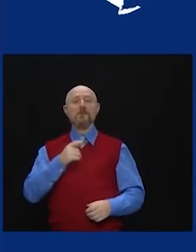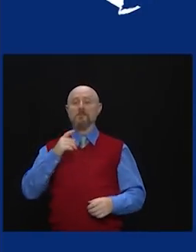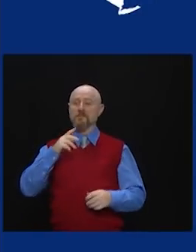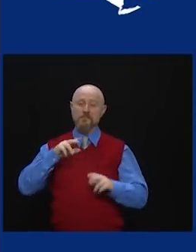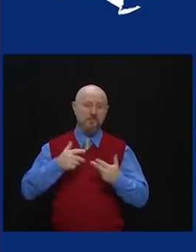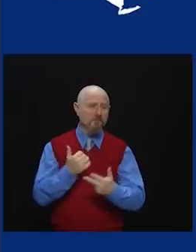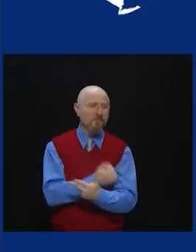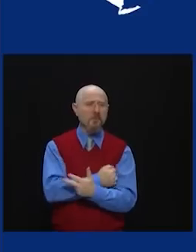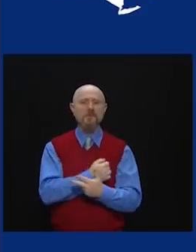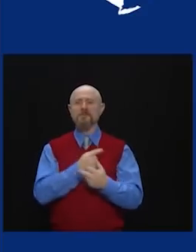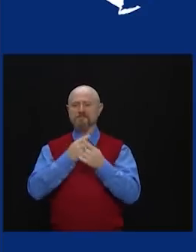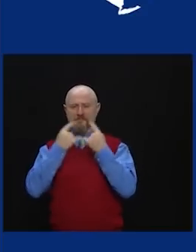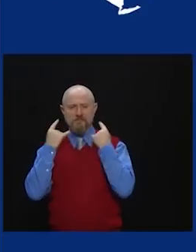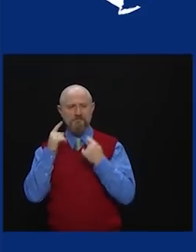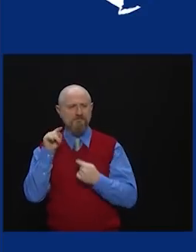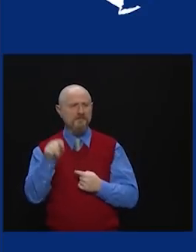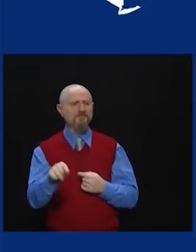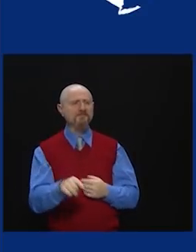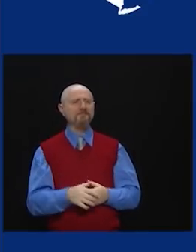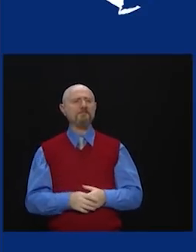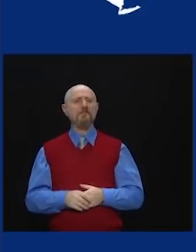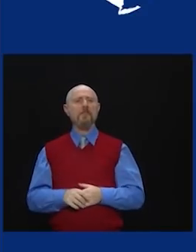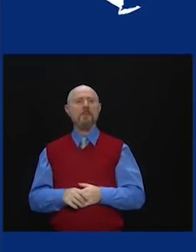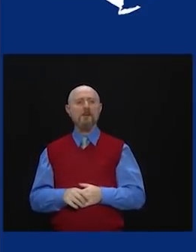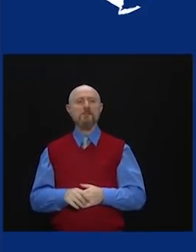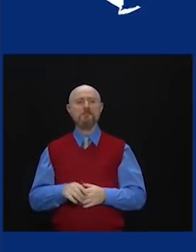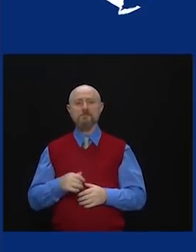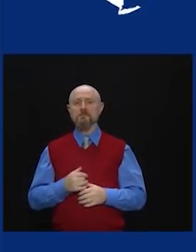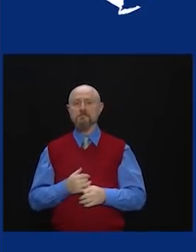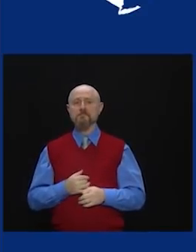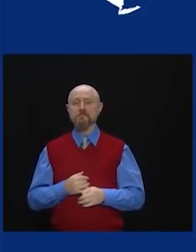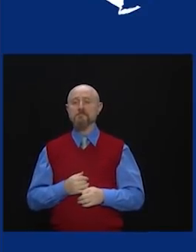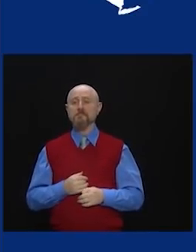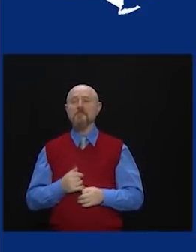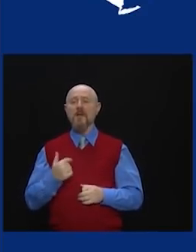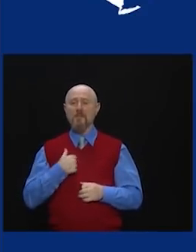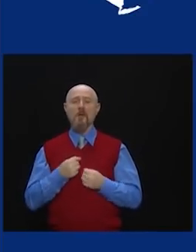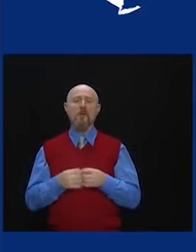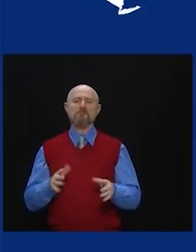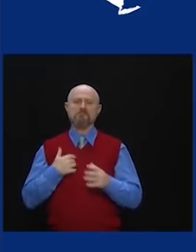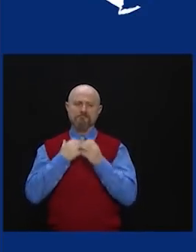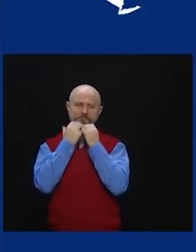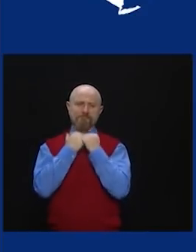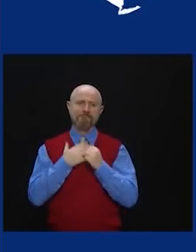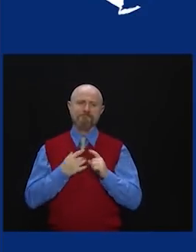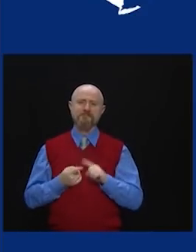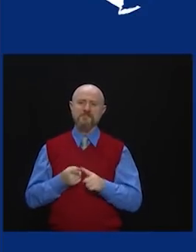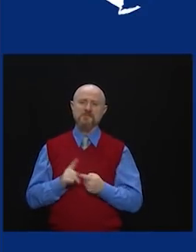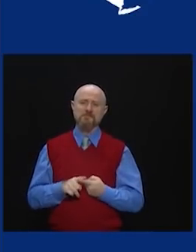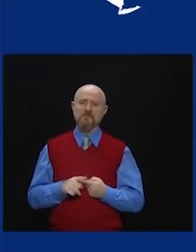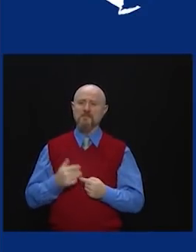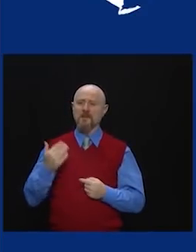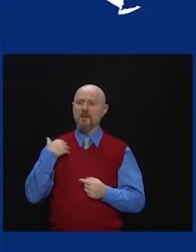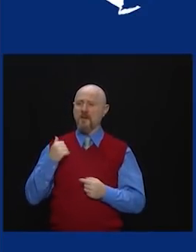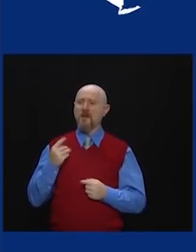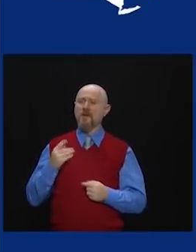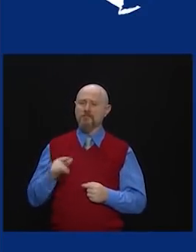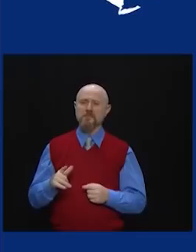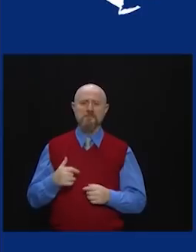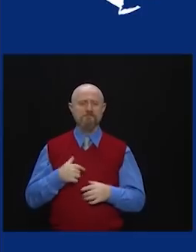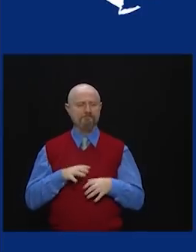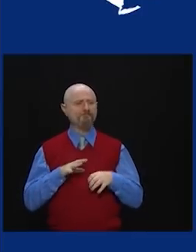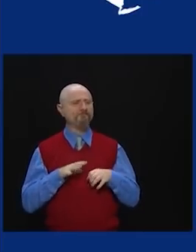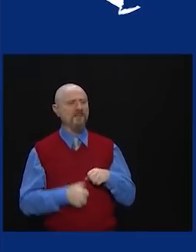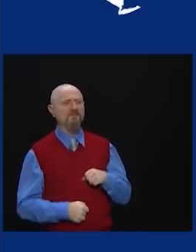get tested. I've lost a very dear friend in April to the coronavirus, and I know the devastation that it can cause to communities